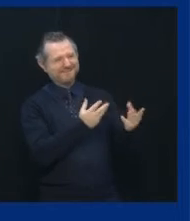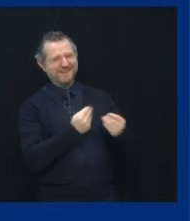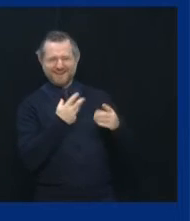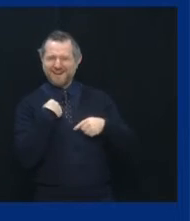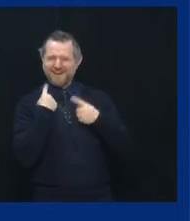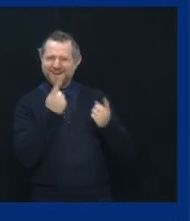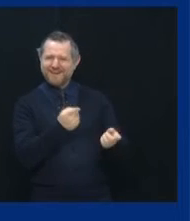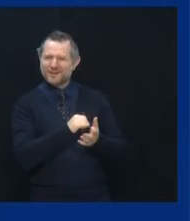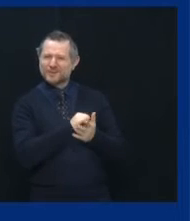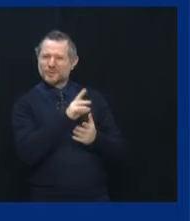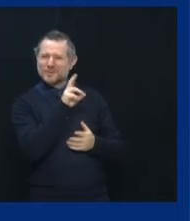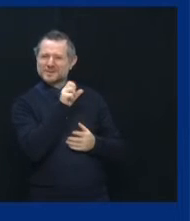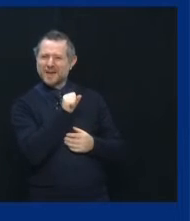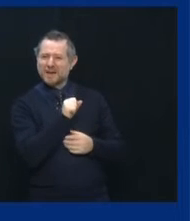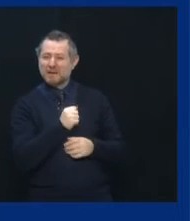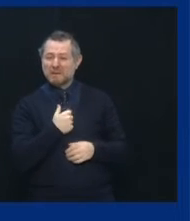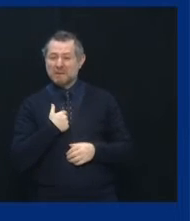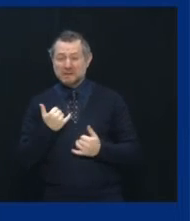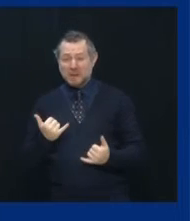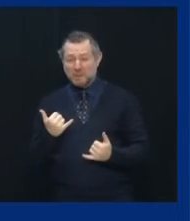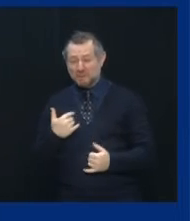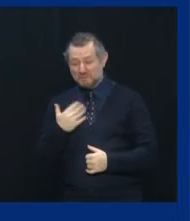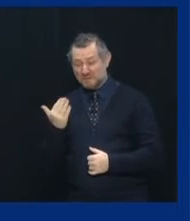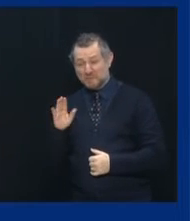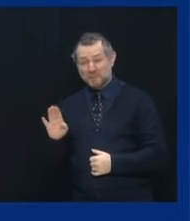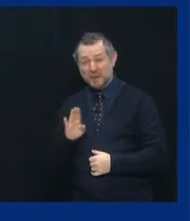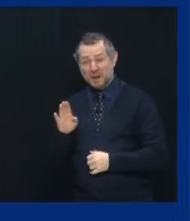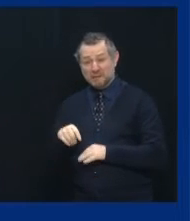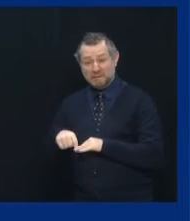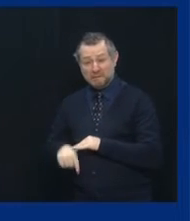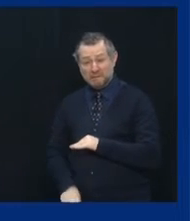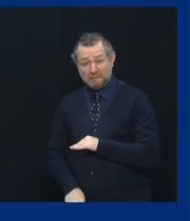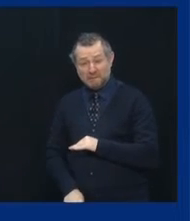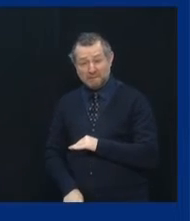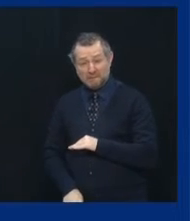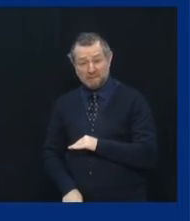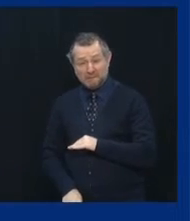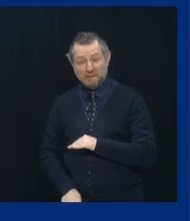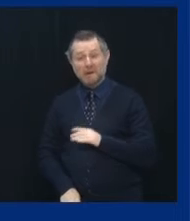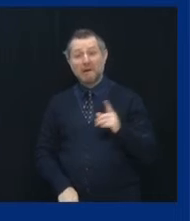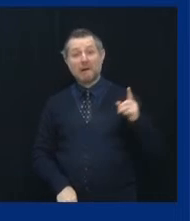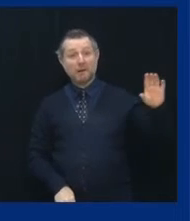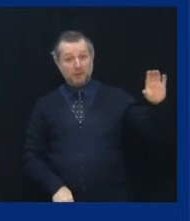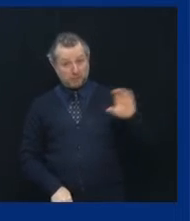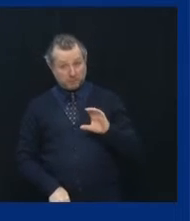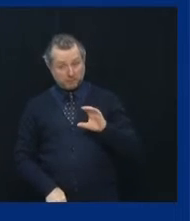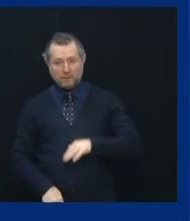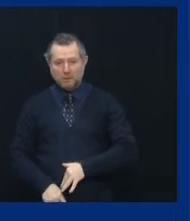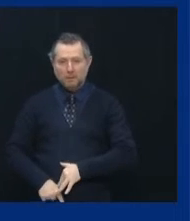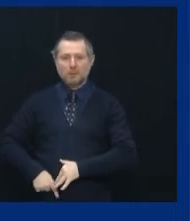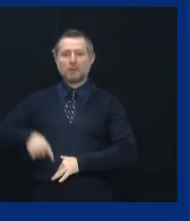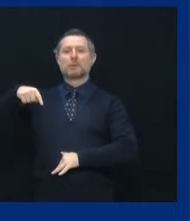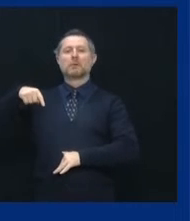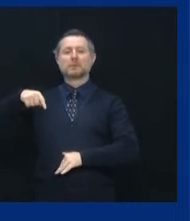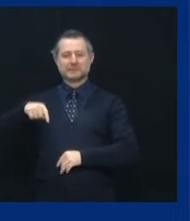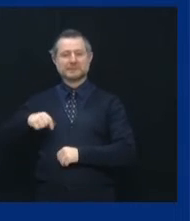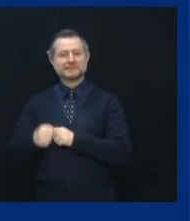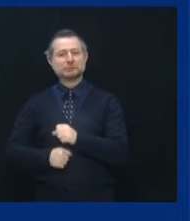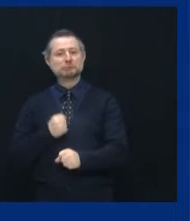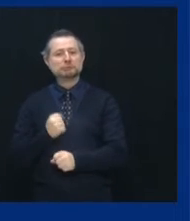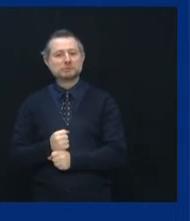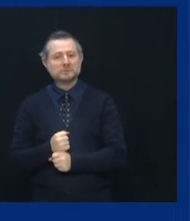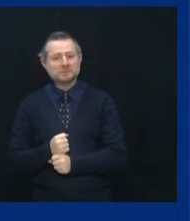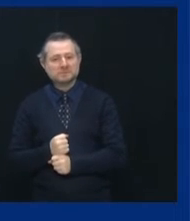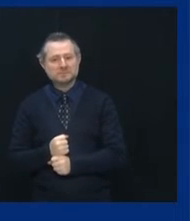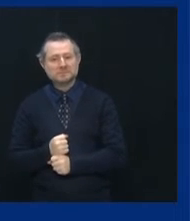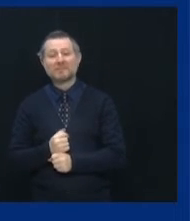billion, which is our deficit, to get through this year. If we were forced,